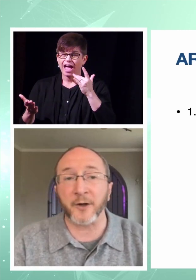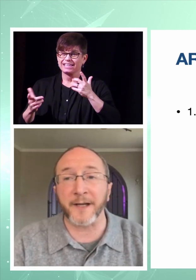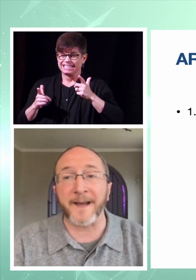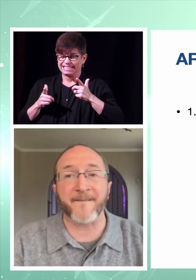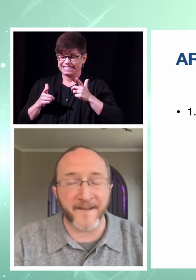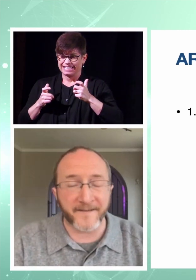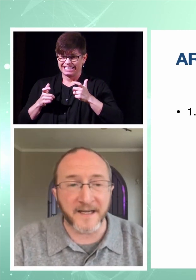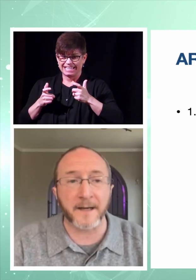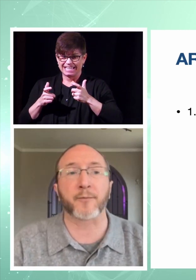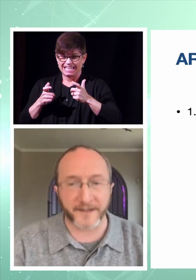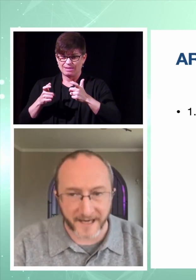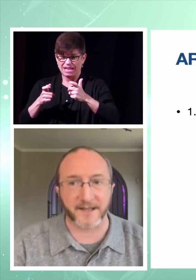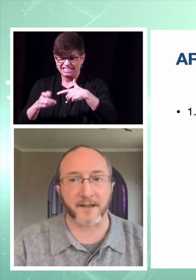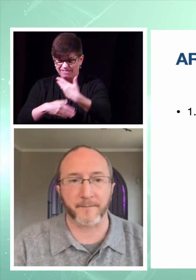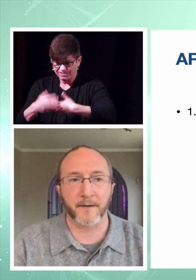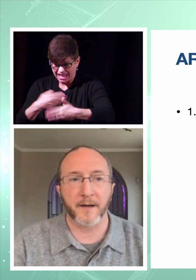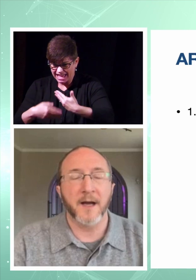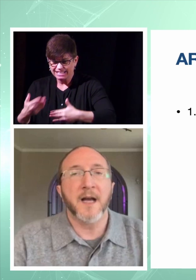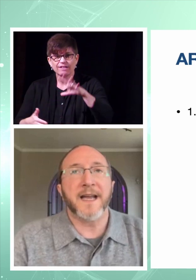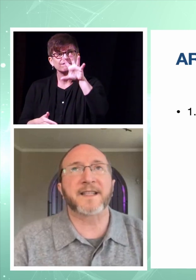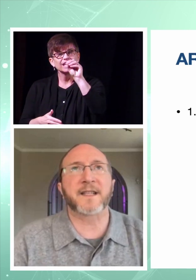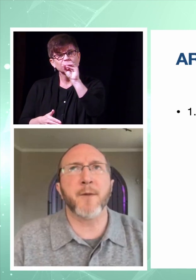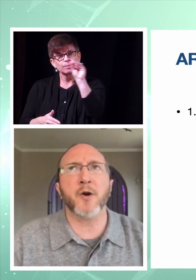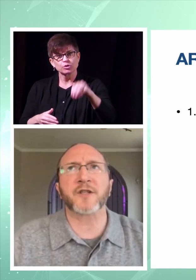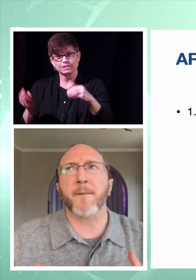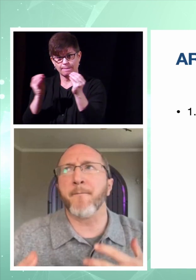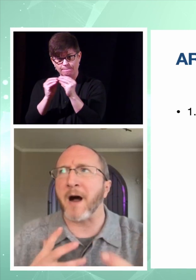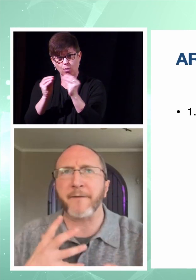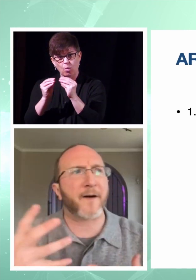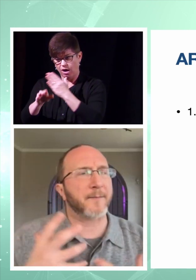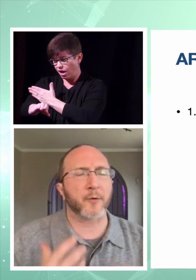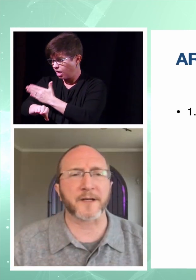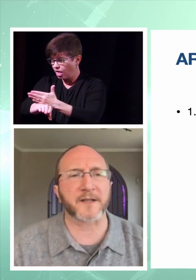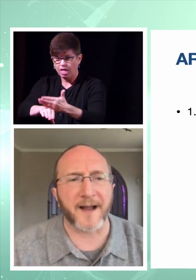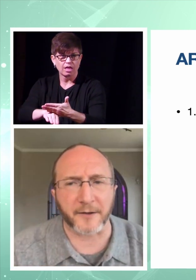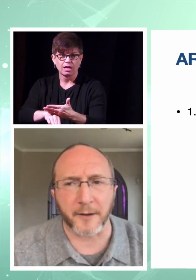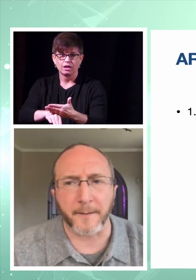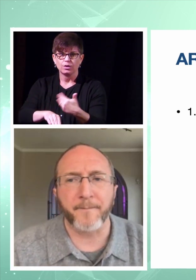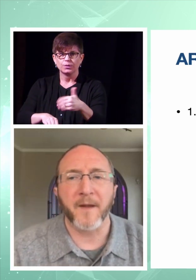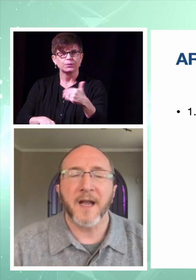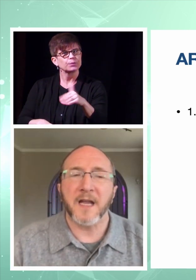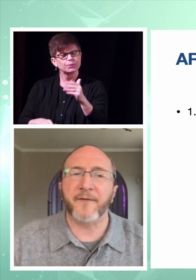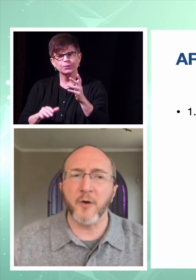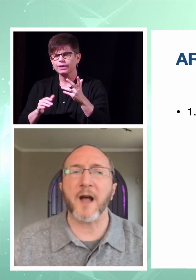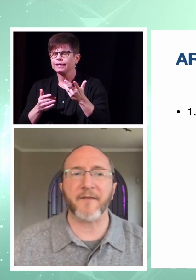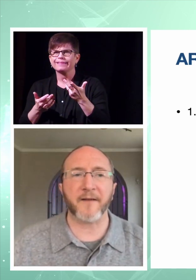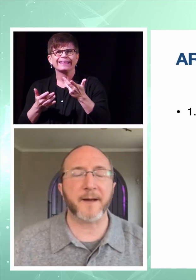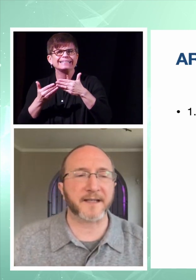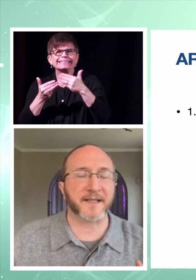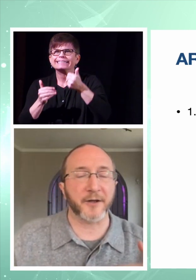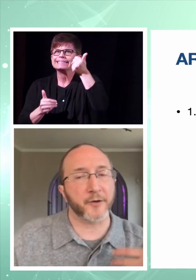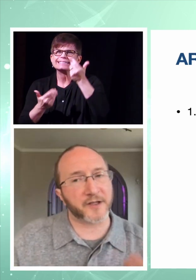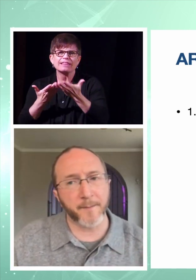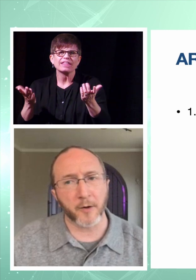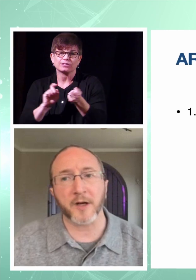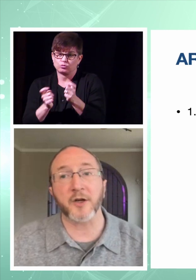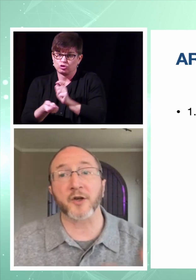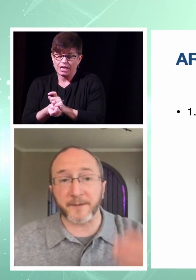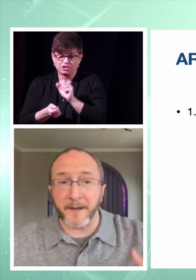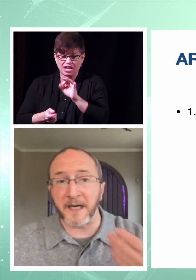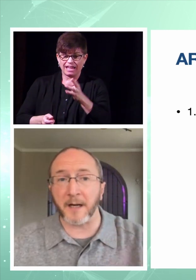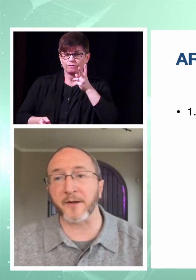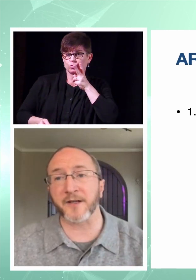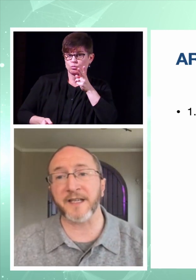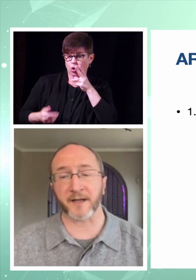by nearly 50%. It's the most modifiable risk factor. If you have MS and you smoke,